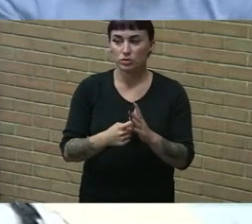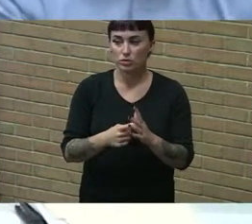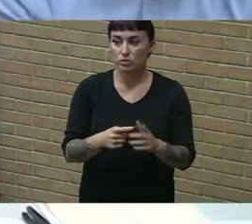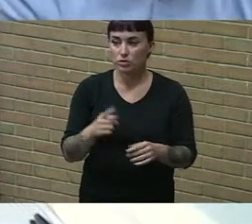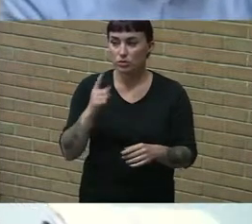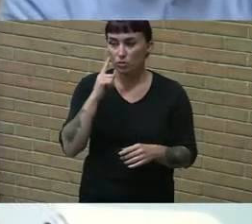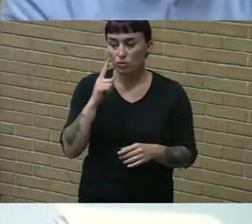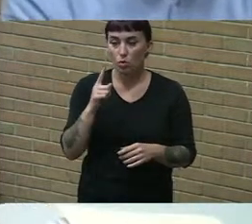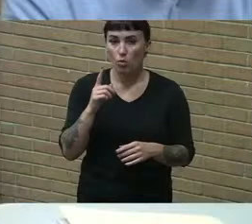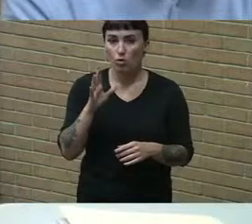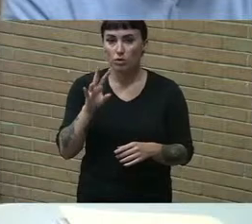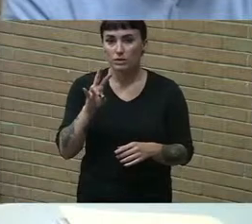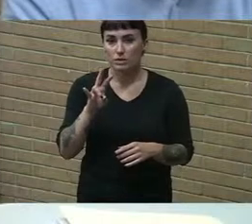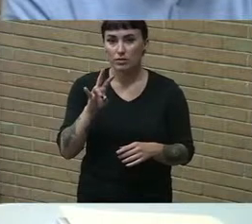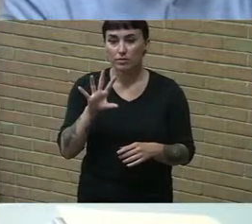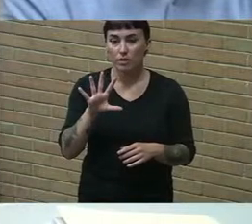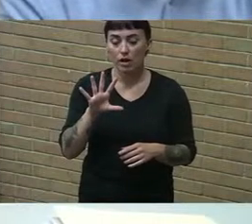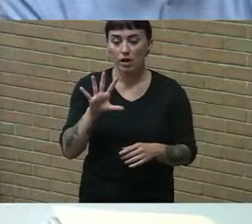have a